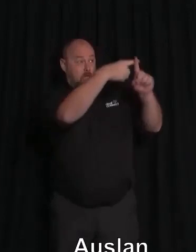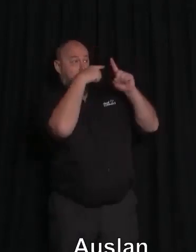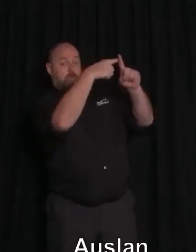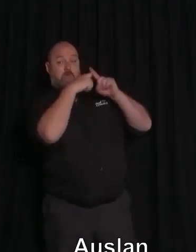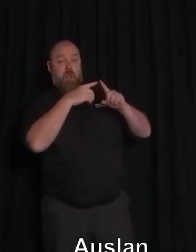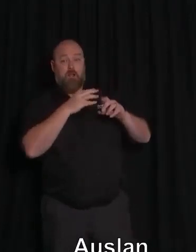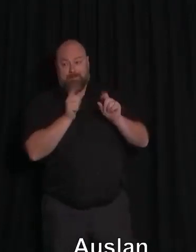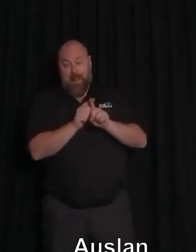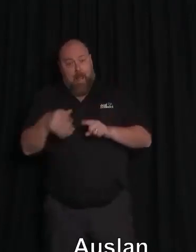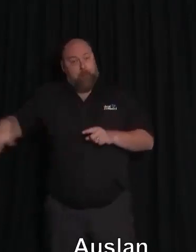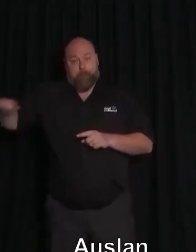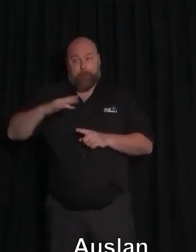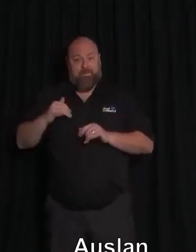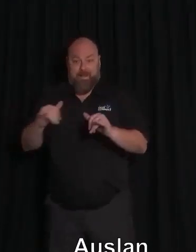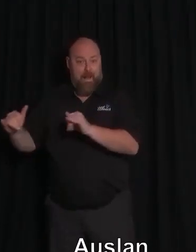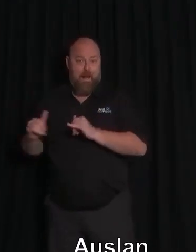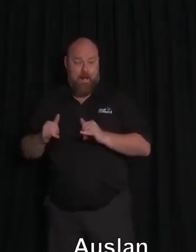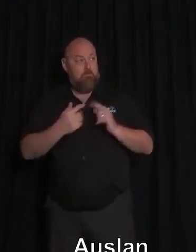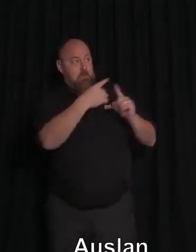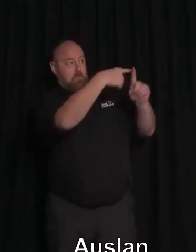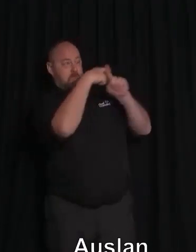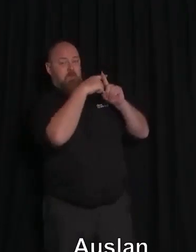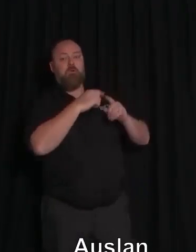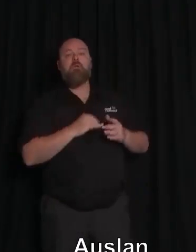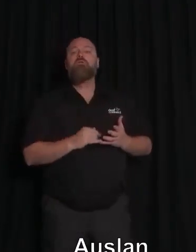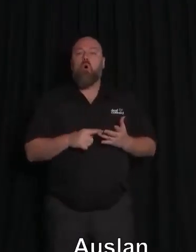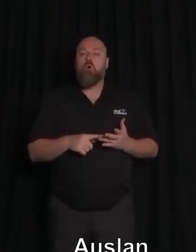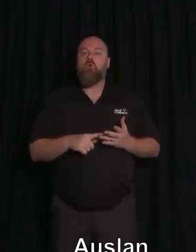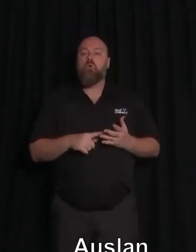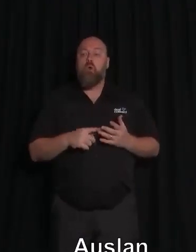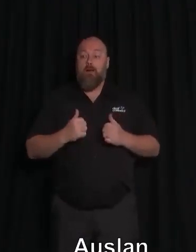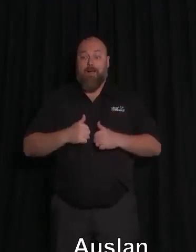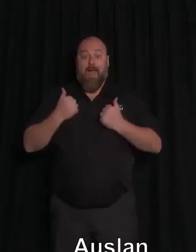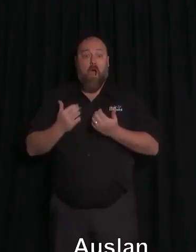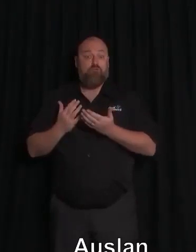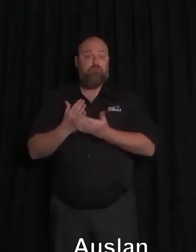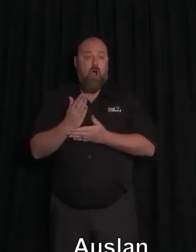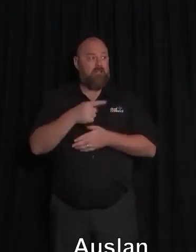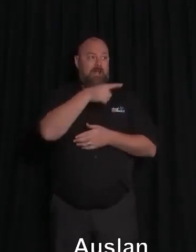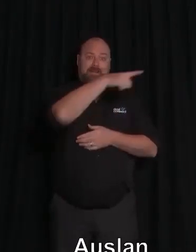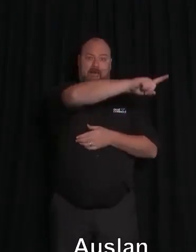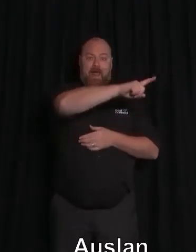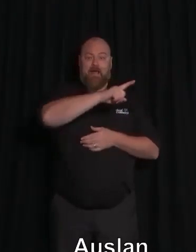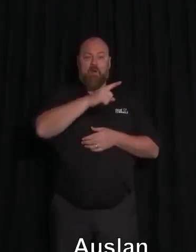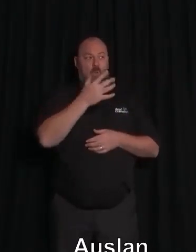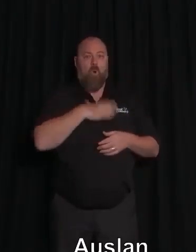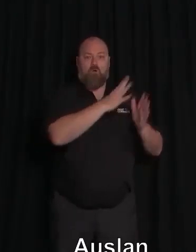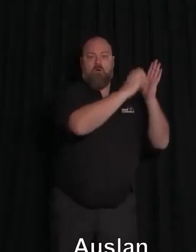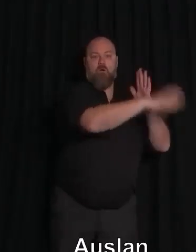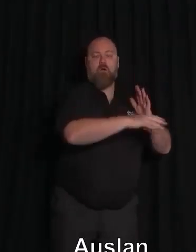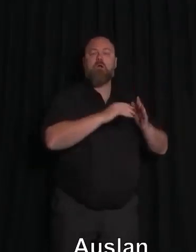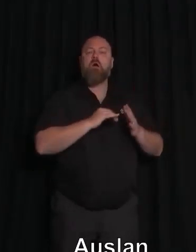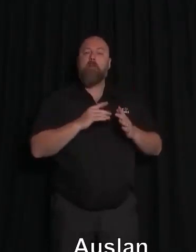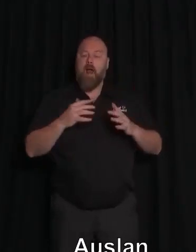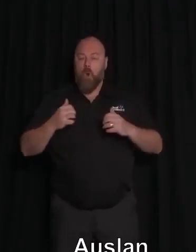grounds. And all our rights are in question, and we as a movement can't only